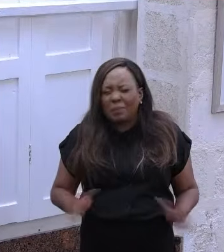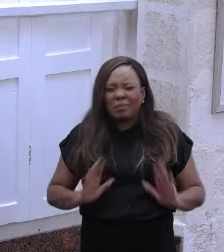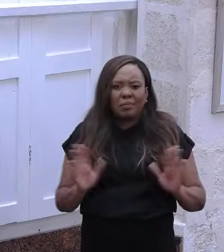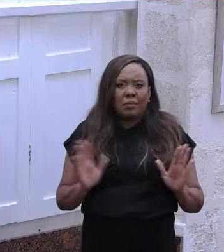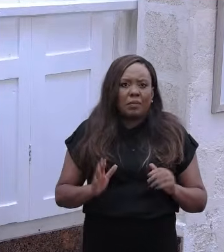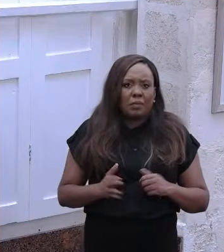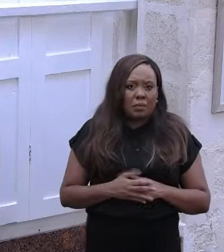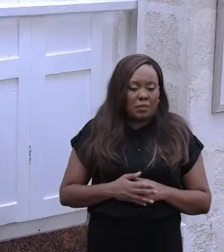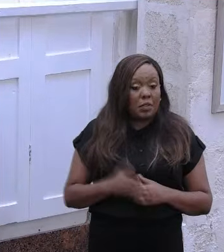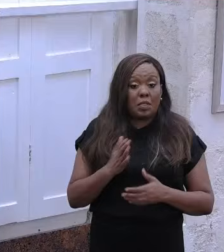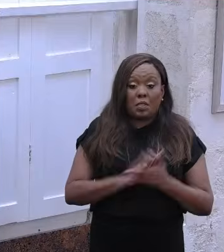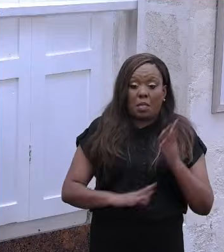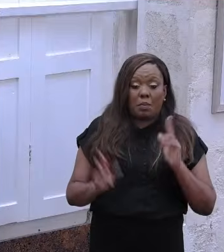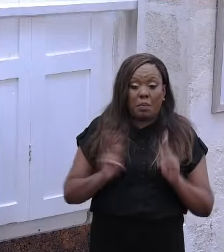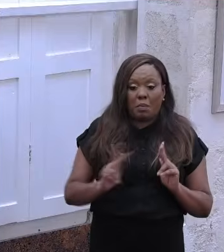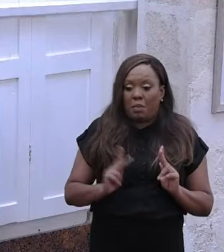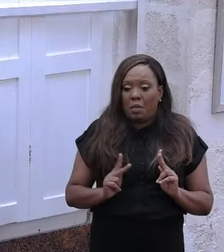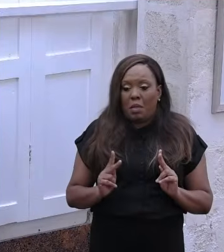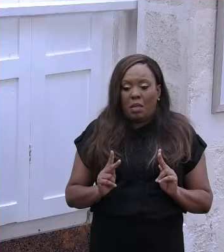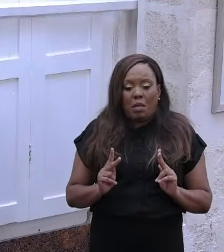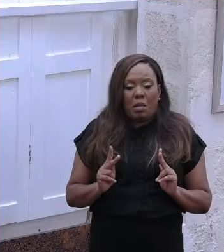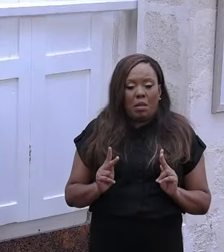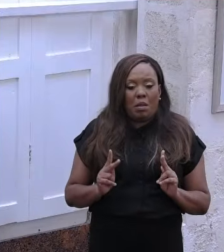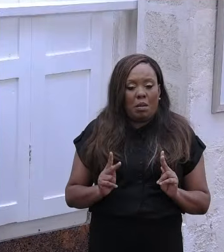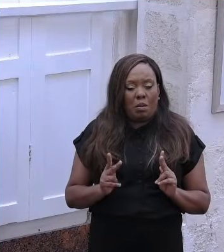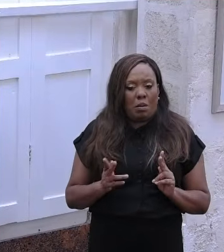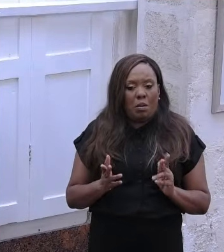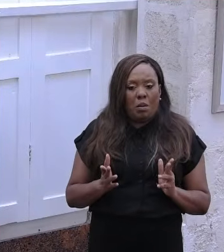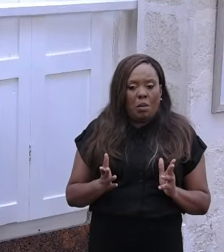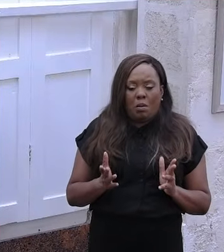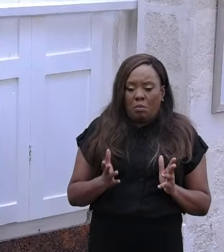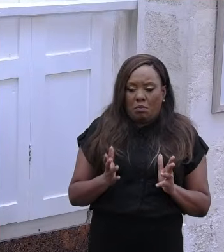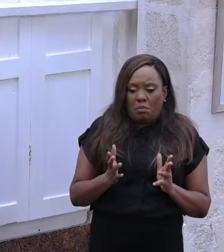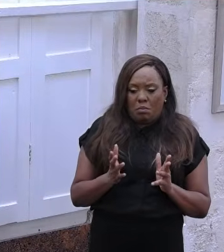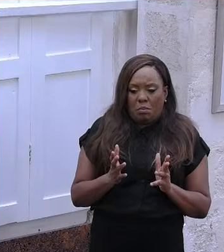as some people are doing, but we have to put a